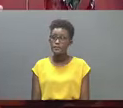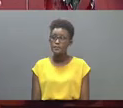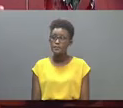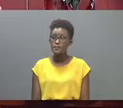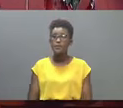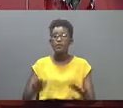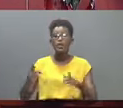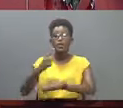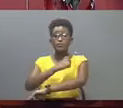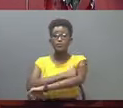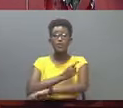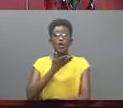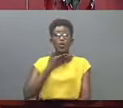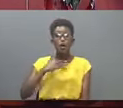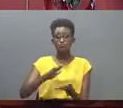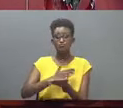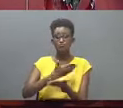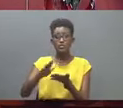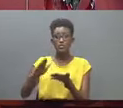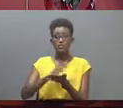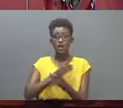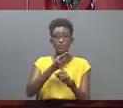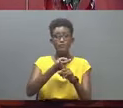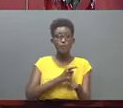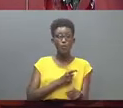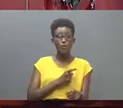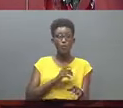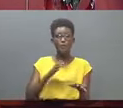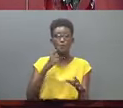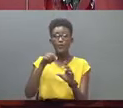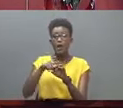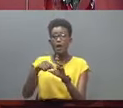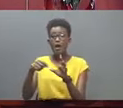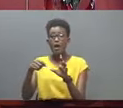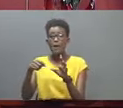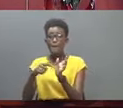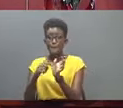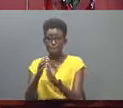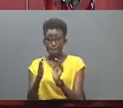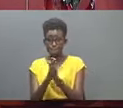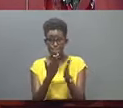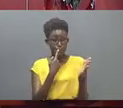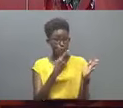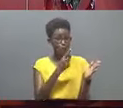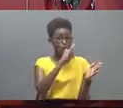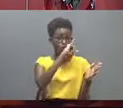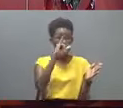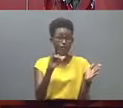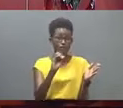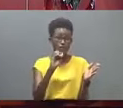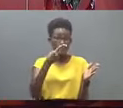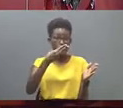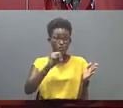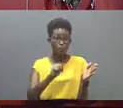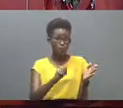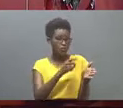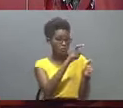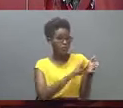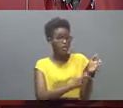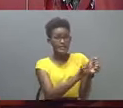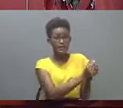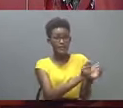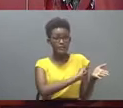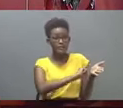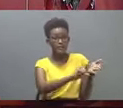Today I would like to share from the book of John chapter 10 verse 10. Uyu munsi